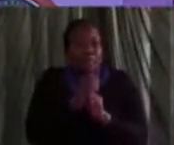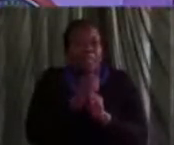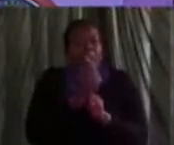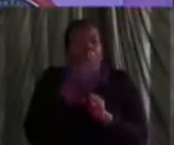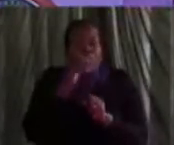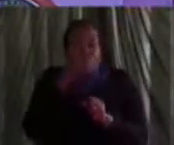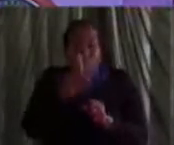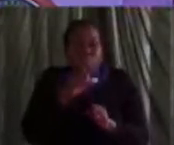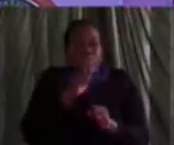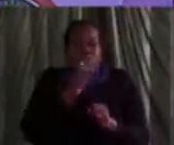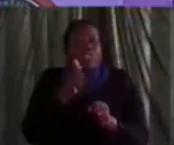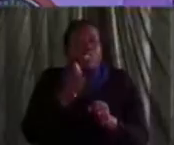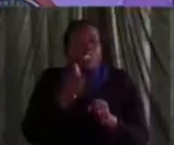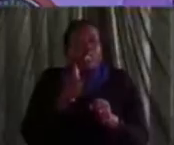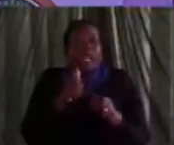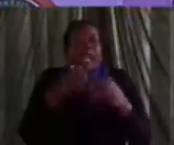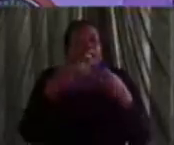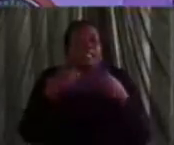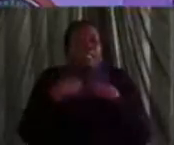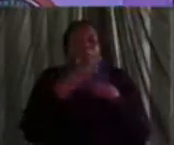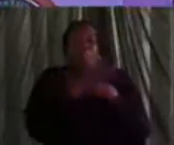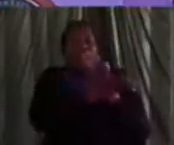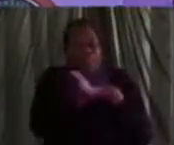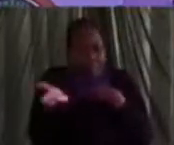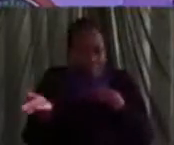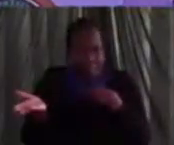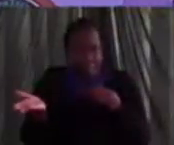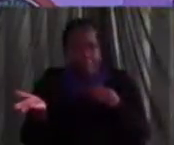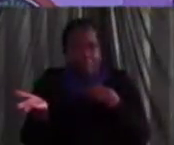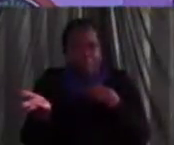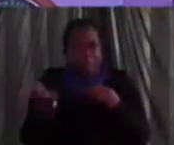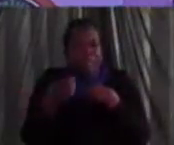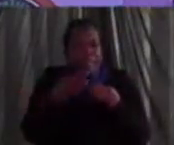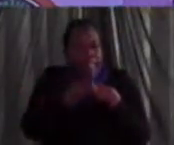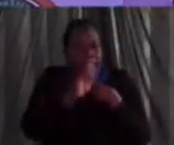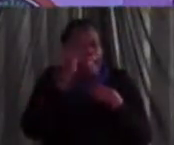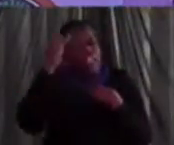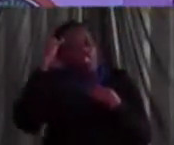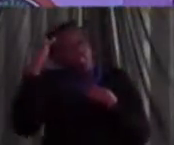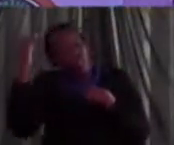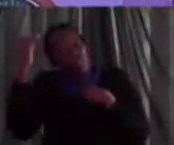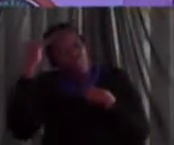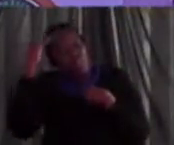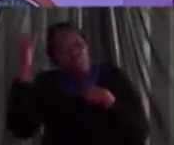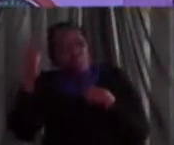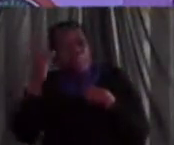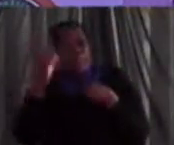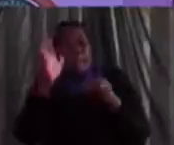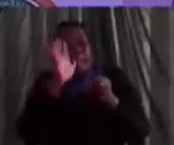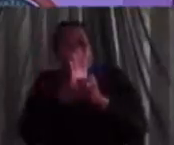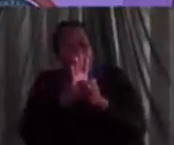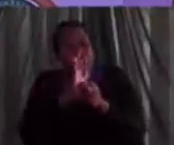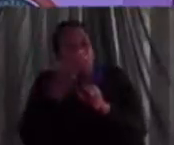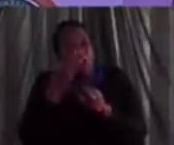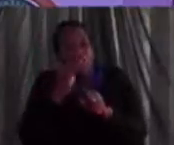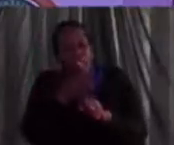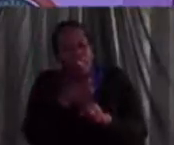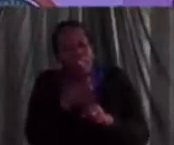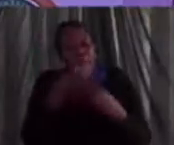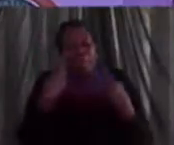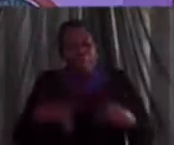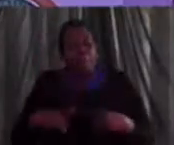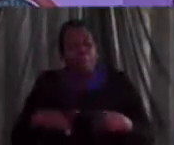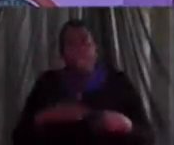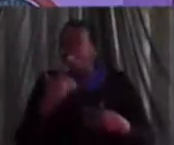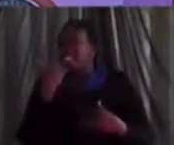them, if you don't cajole them, if you don't accommodate them, there are issues. Most of them are very, very young people.